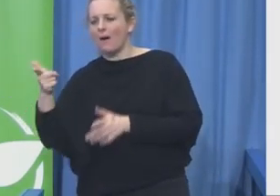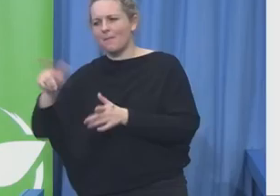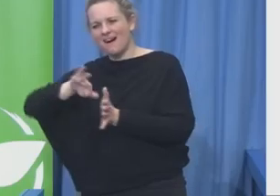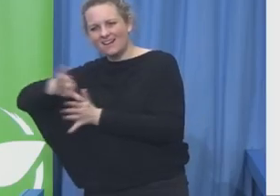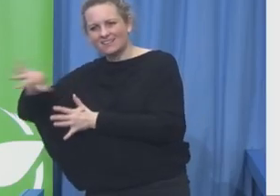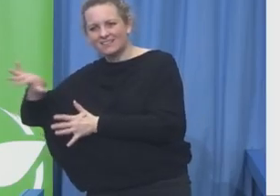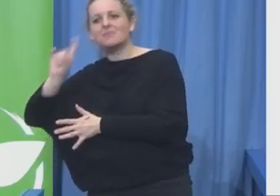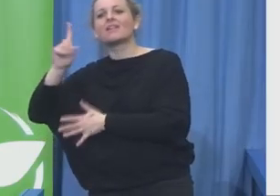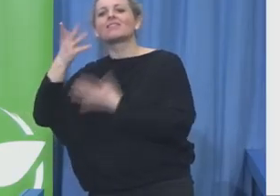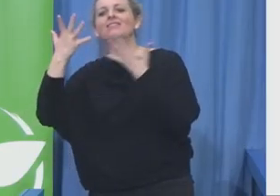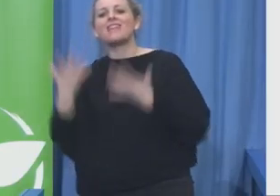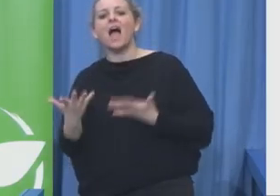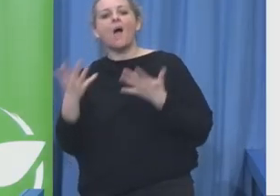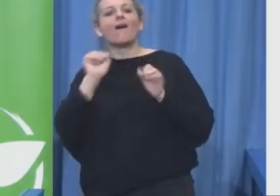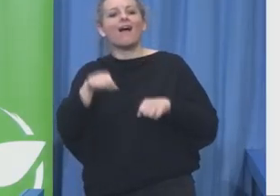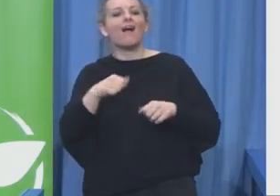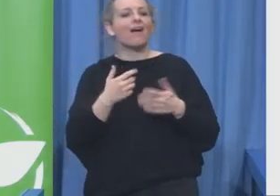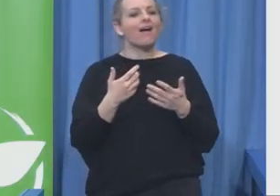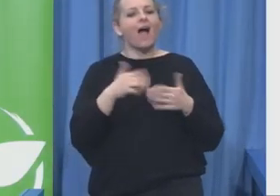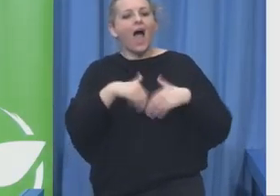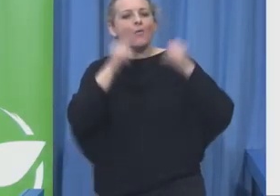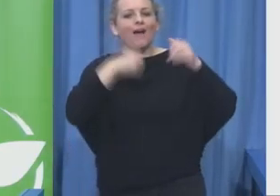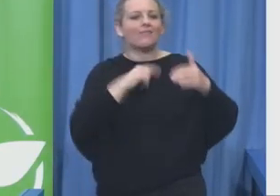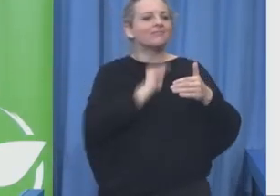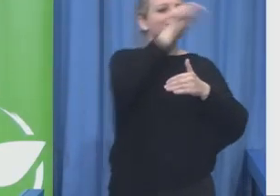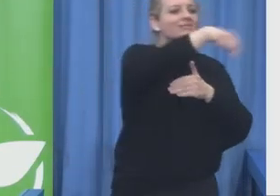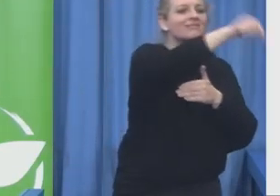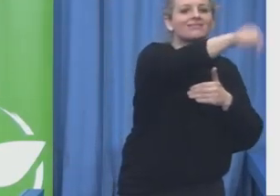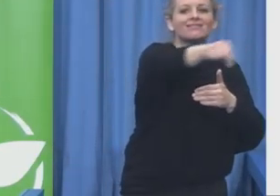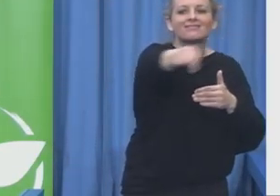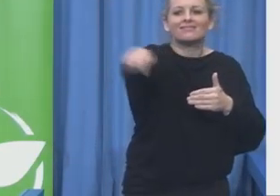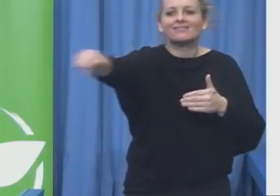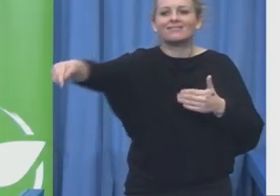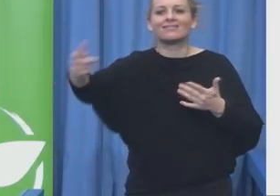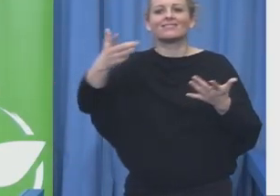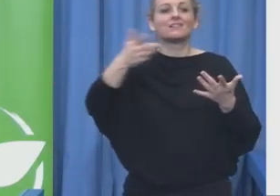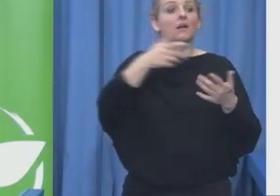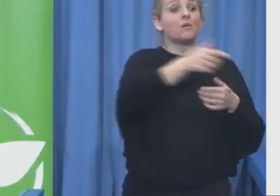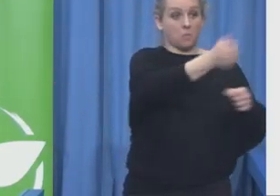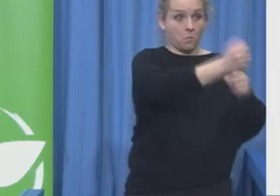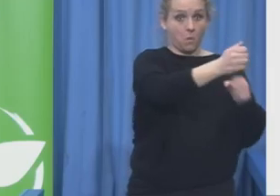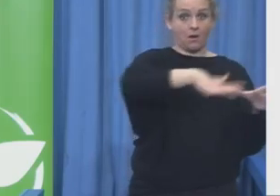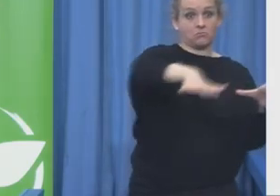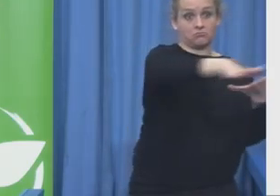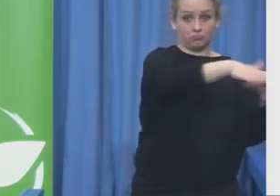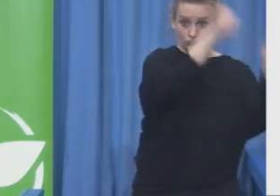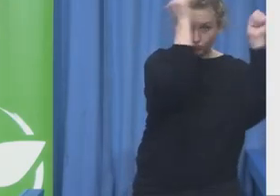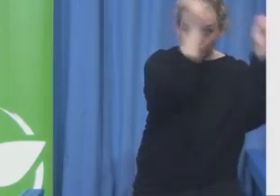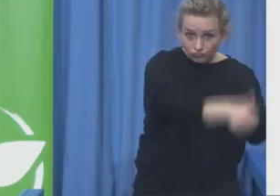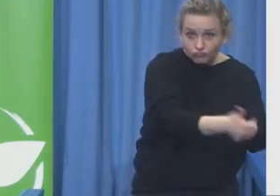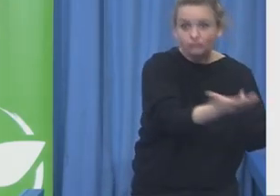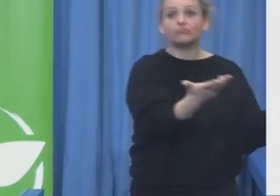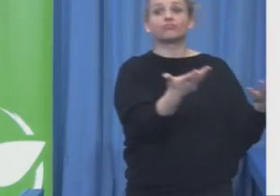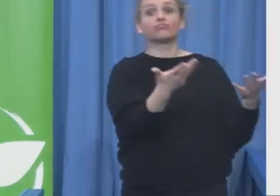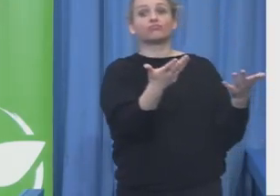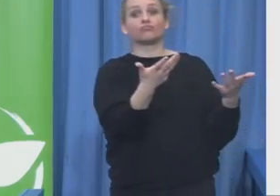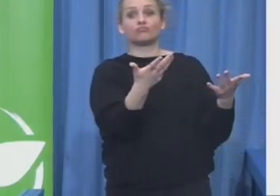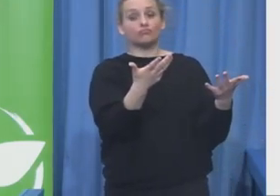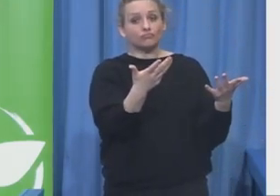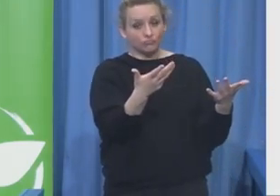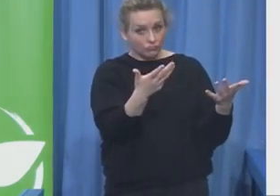about what are the systems in place that enable people with disabilities to be part of the